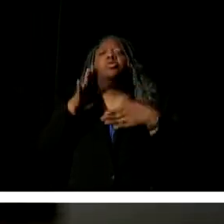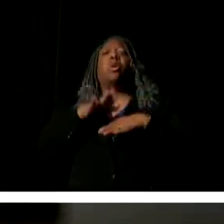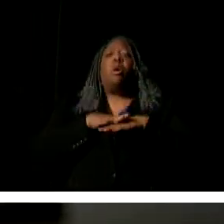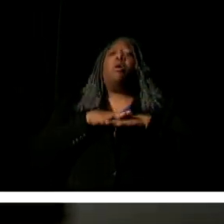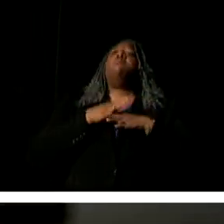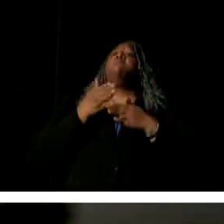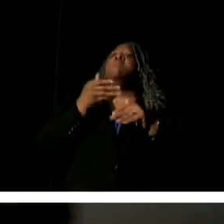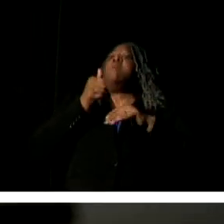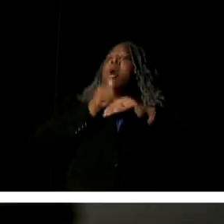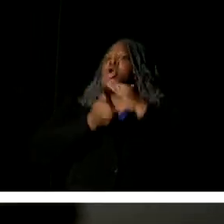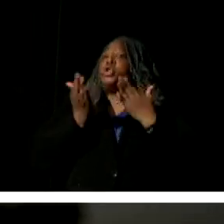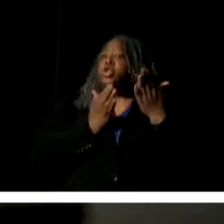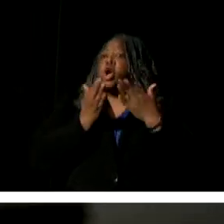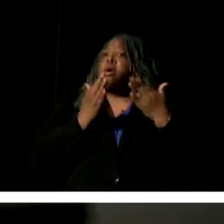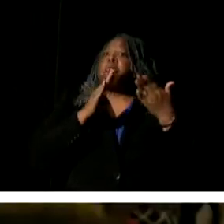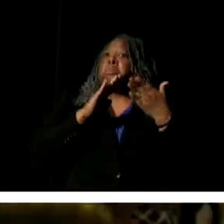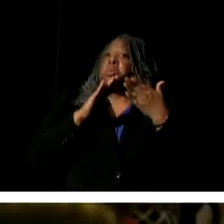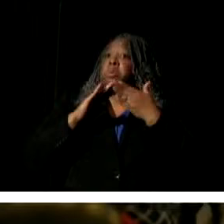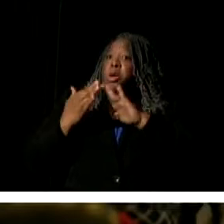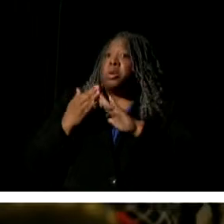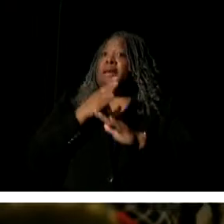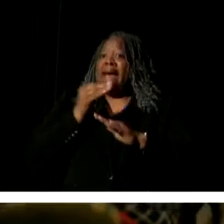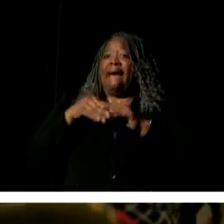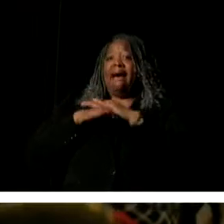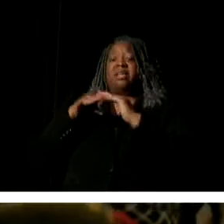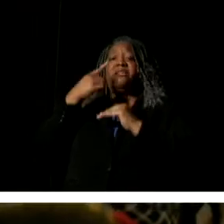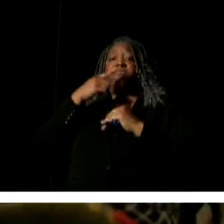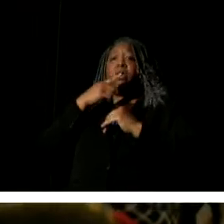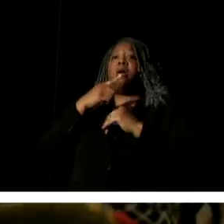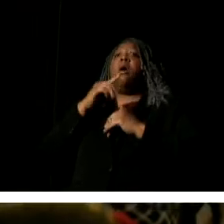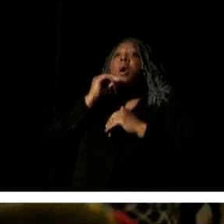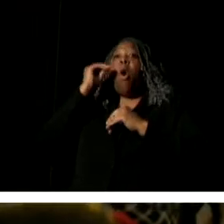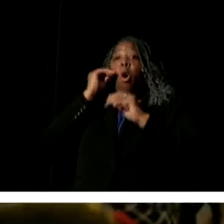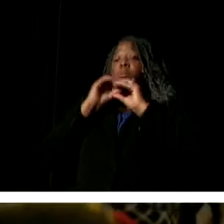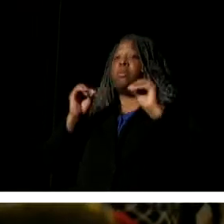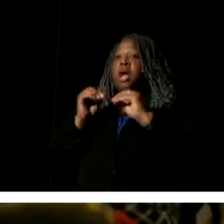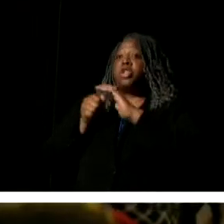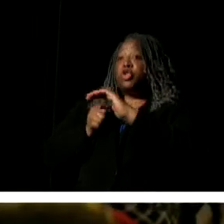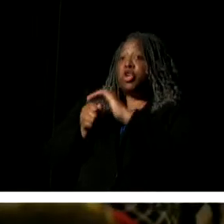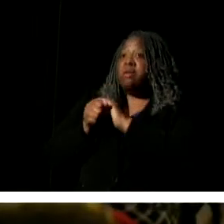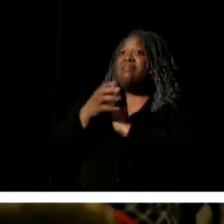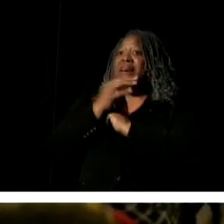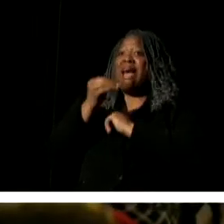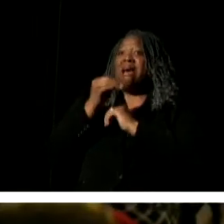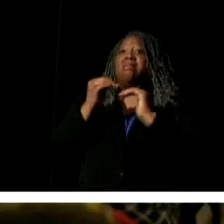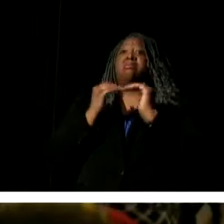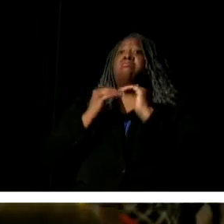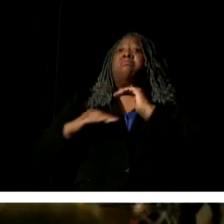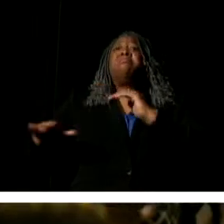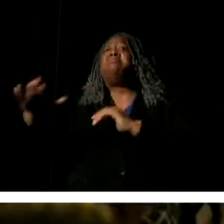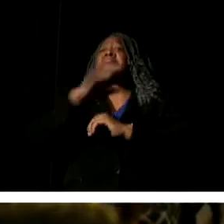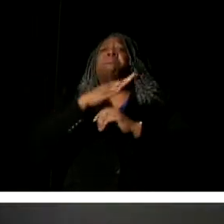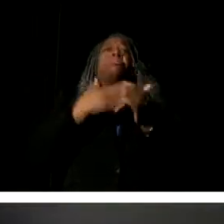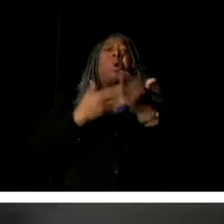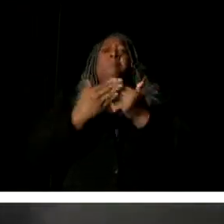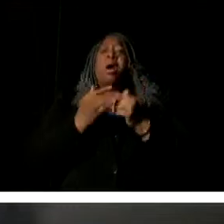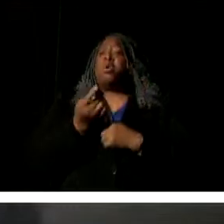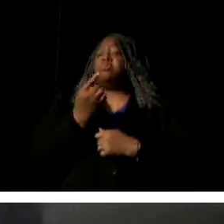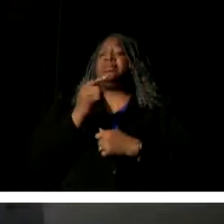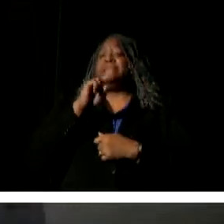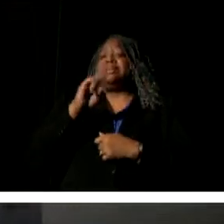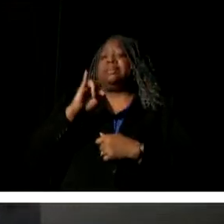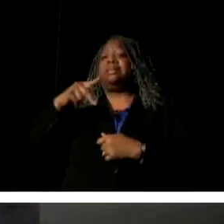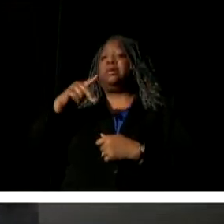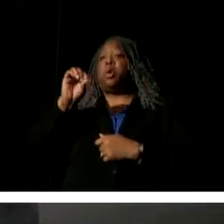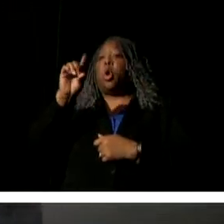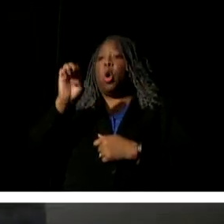as increasing access to affordable homeownership and empowering the entrepreneurial spirit across the board, regardless of one's zip code. Mayor